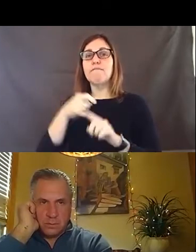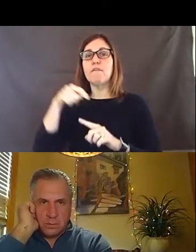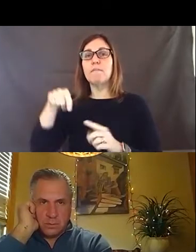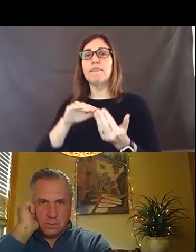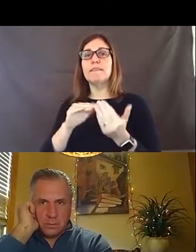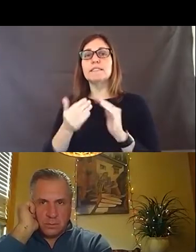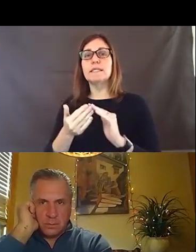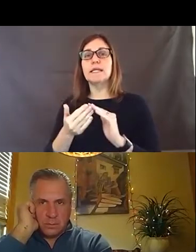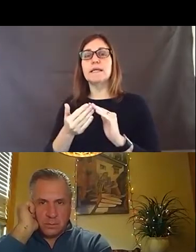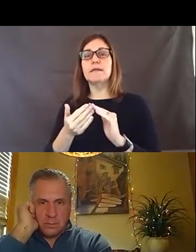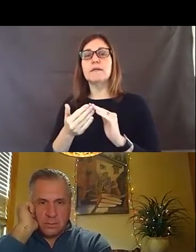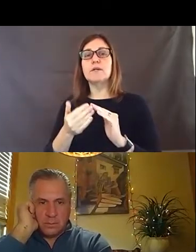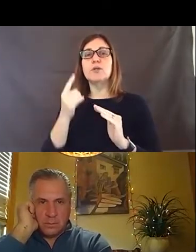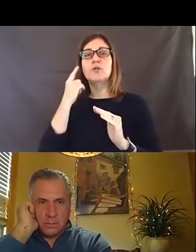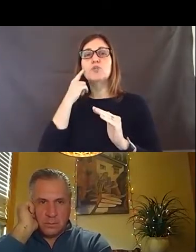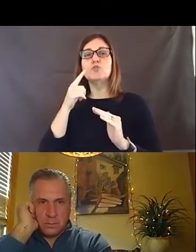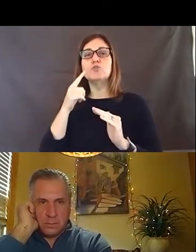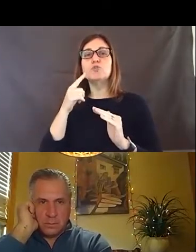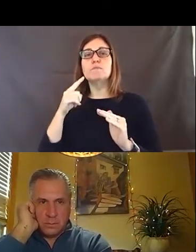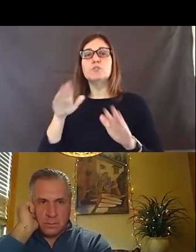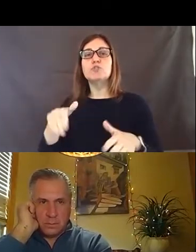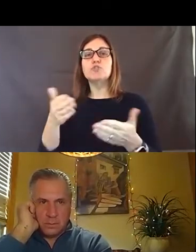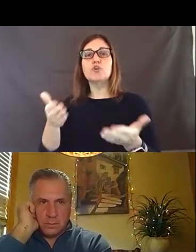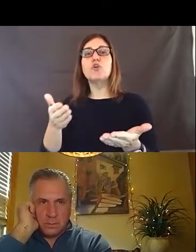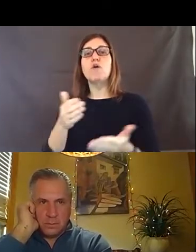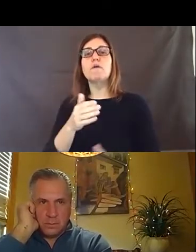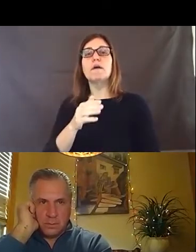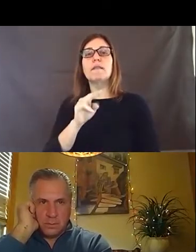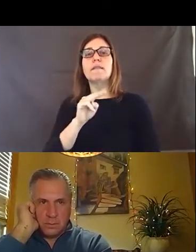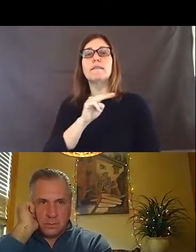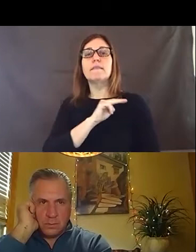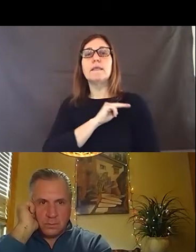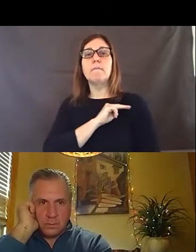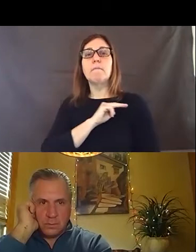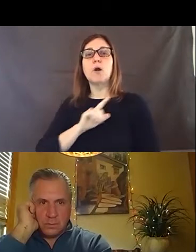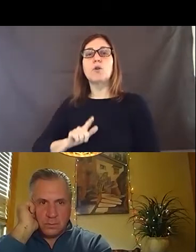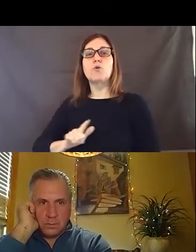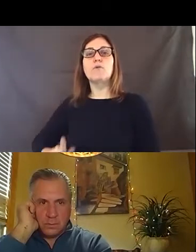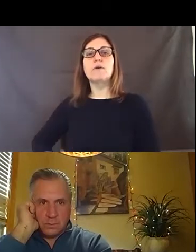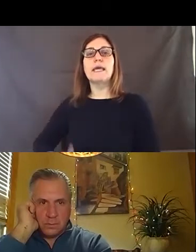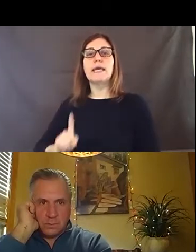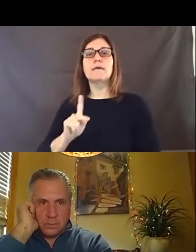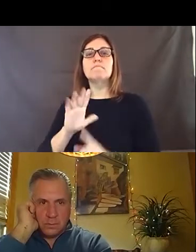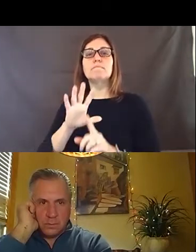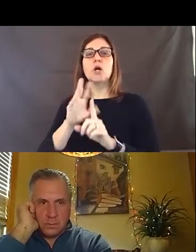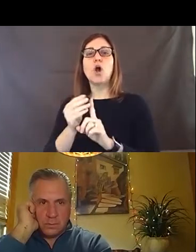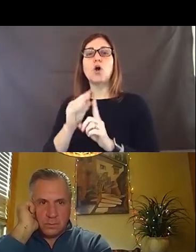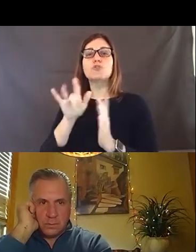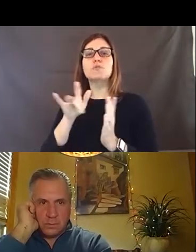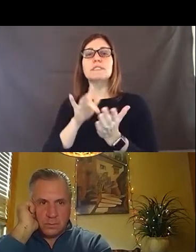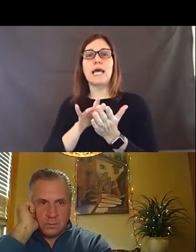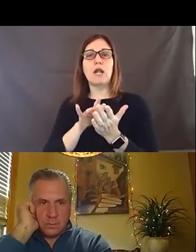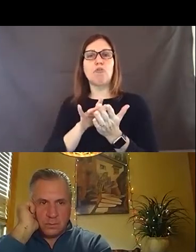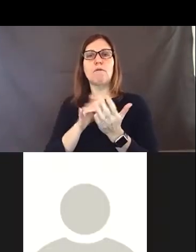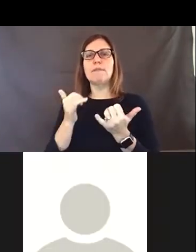turn over the Martin Luther King Cultural Center that is not being